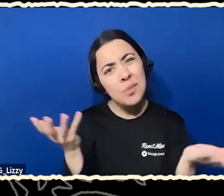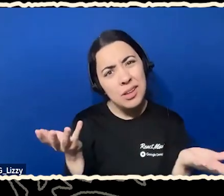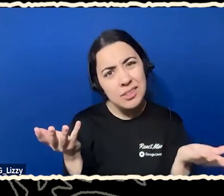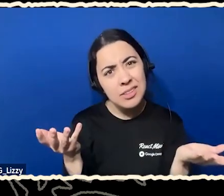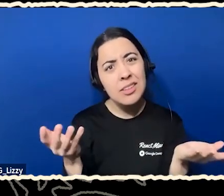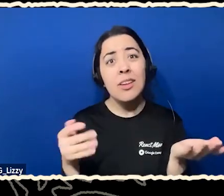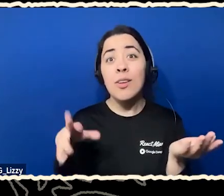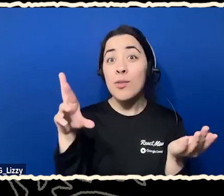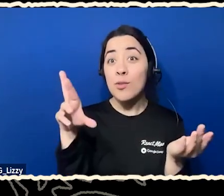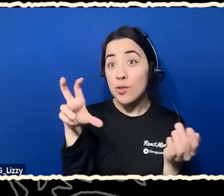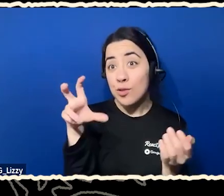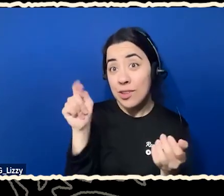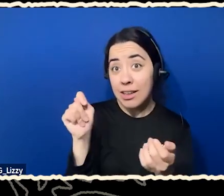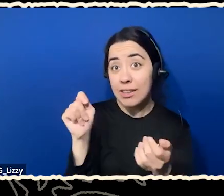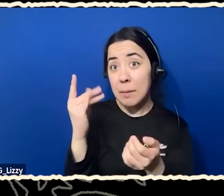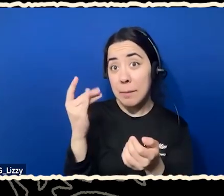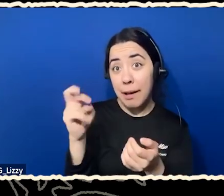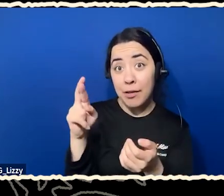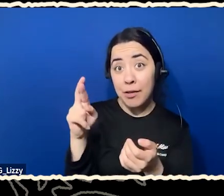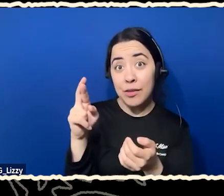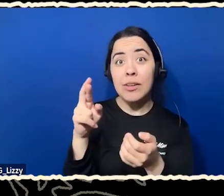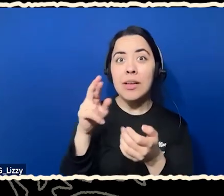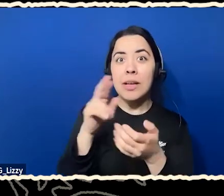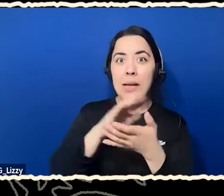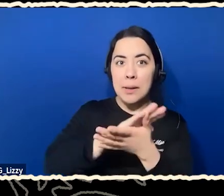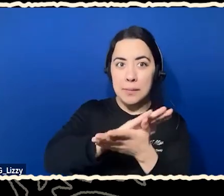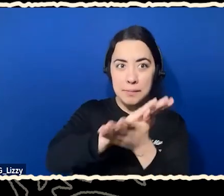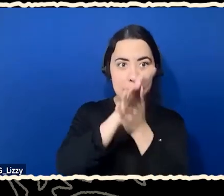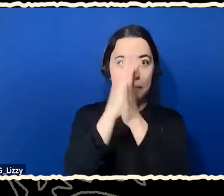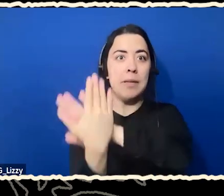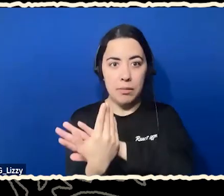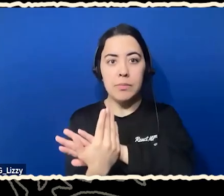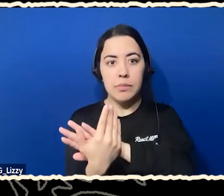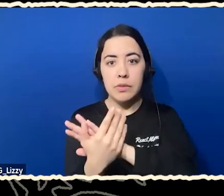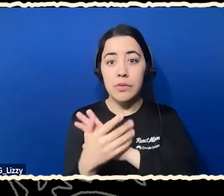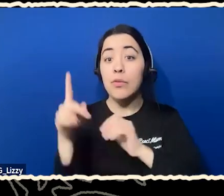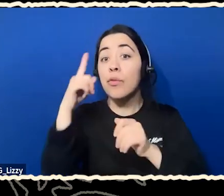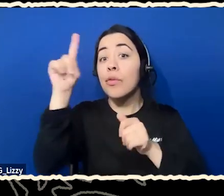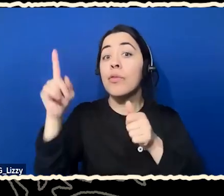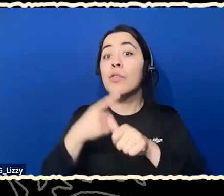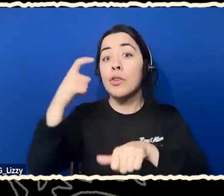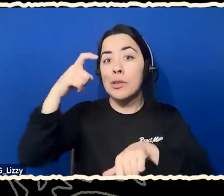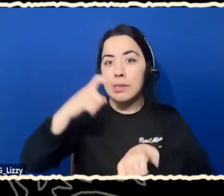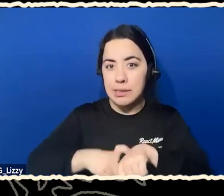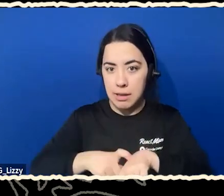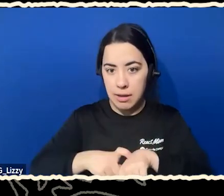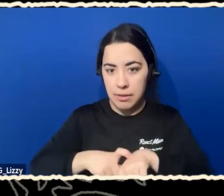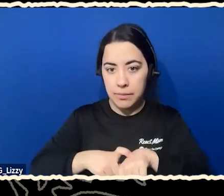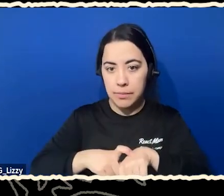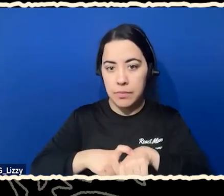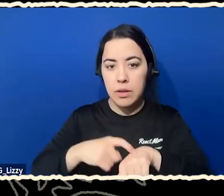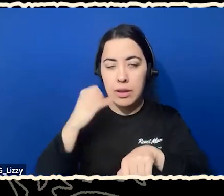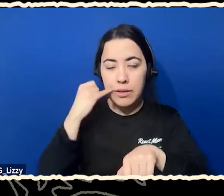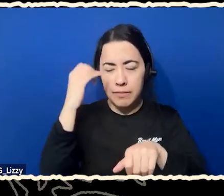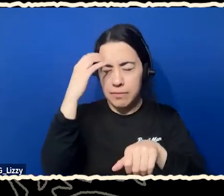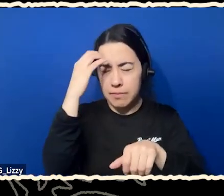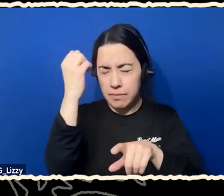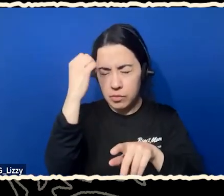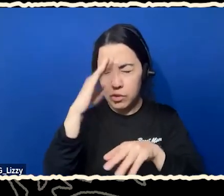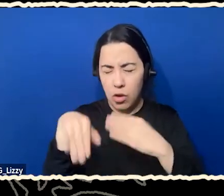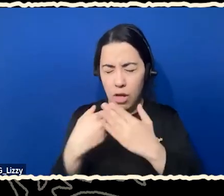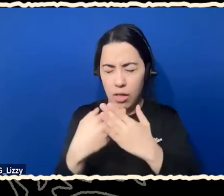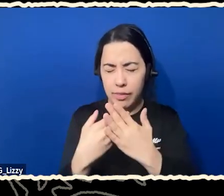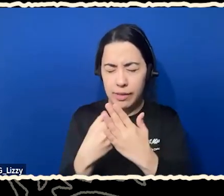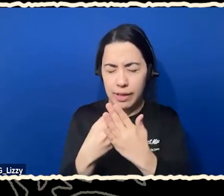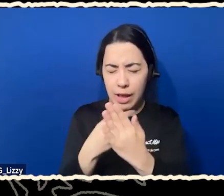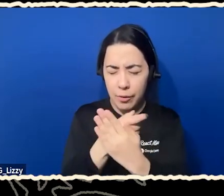The React compiler makes that a reality for the first time. If we're memoizing all the output of